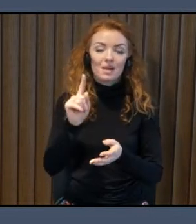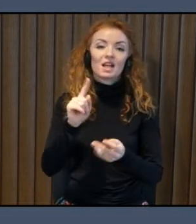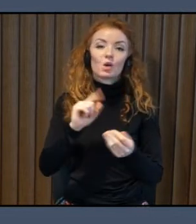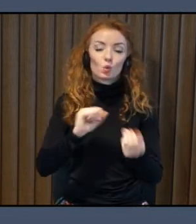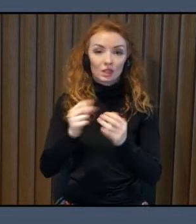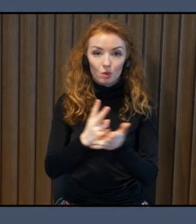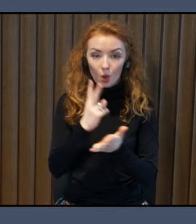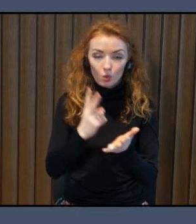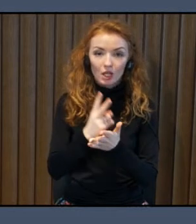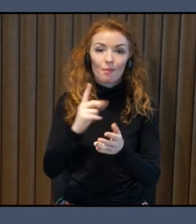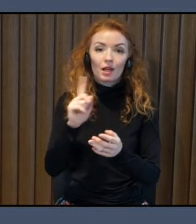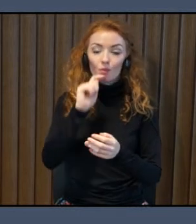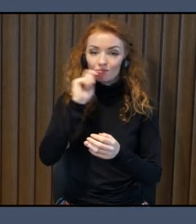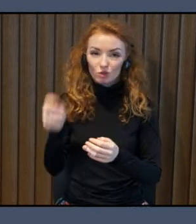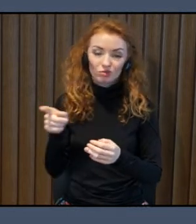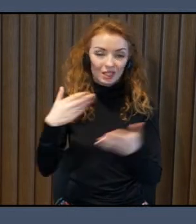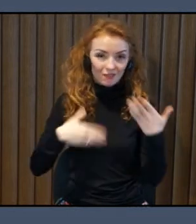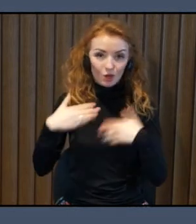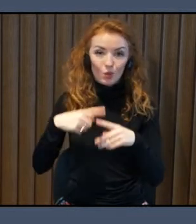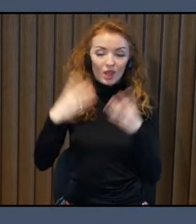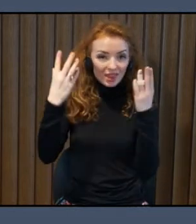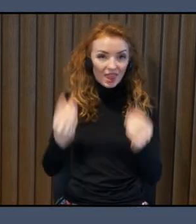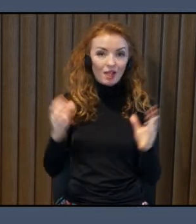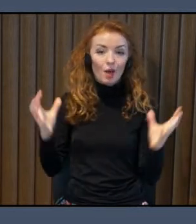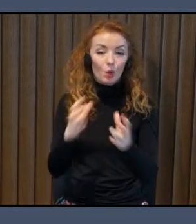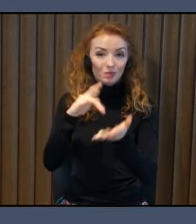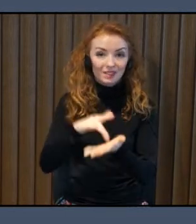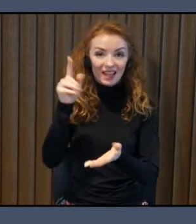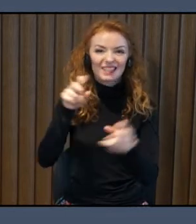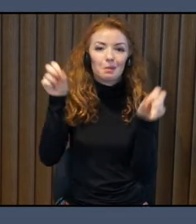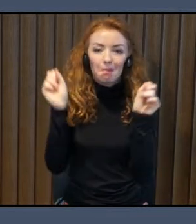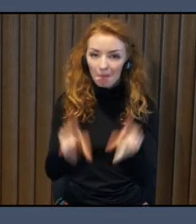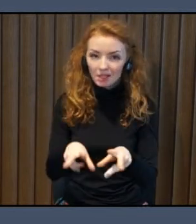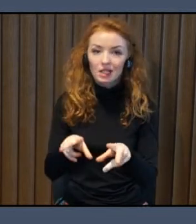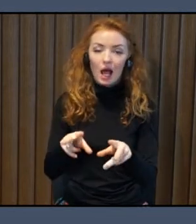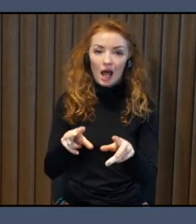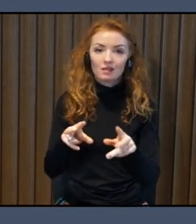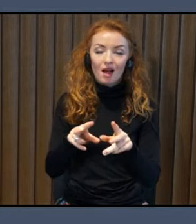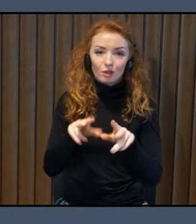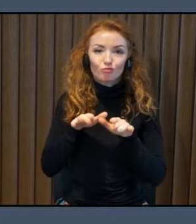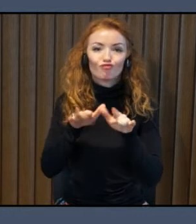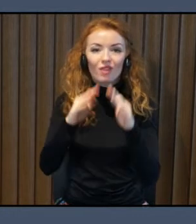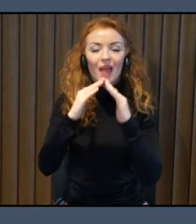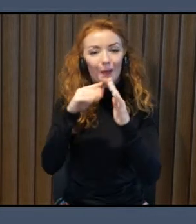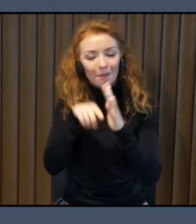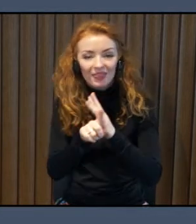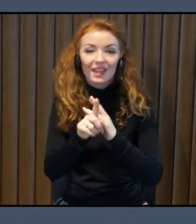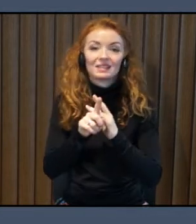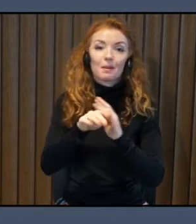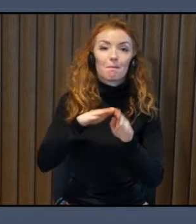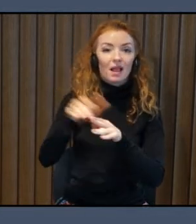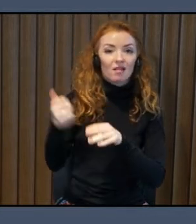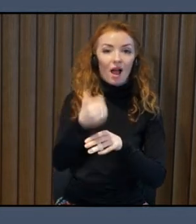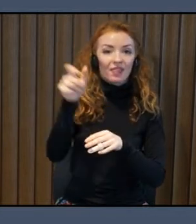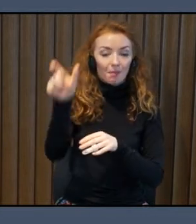they created a center for children with functional disabilities. In this child care center, there are